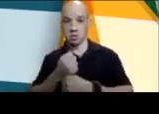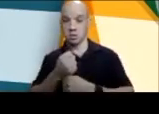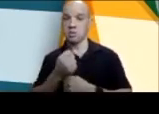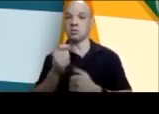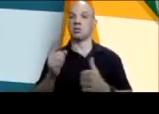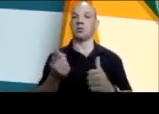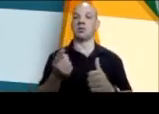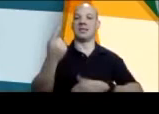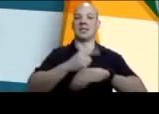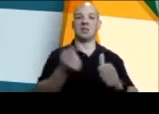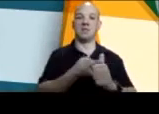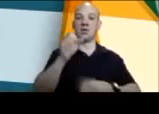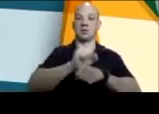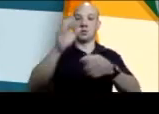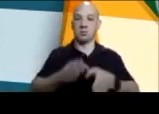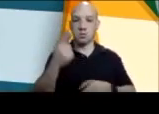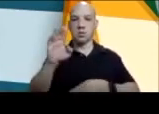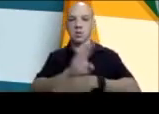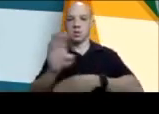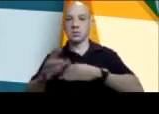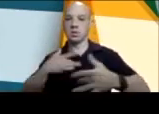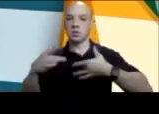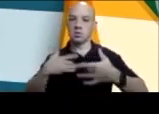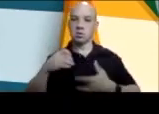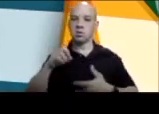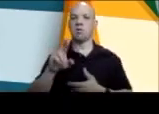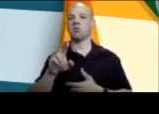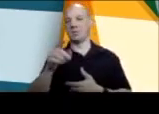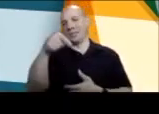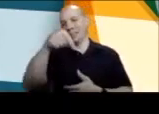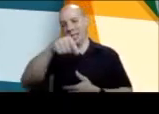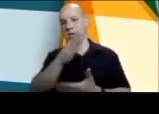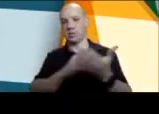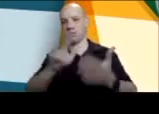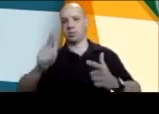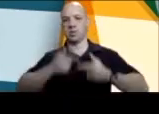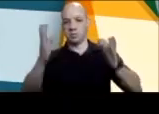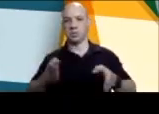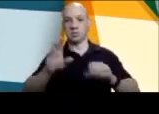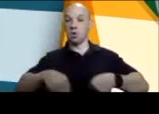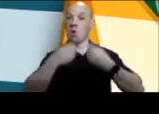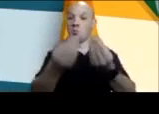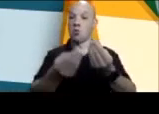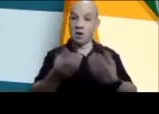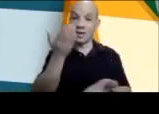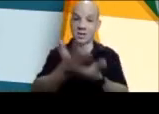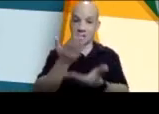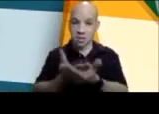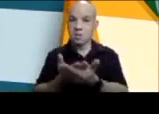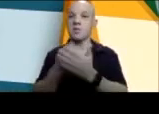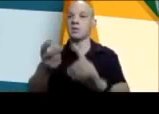the business concerned were Section 3 residents, or provides evidence of a commitment to subcontract in excess